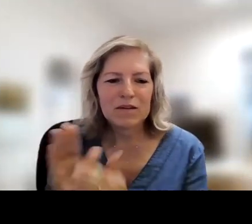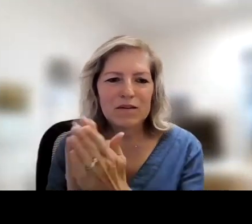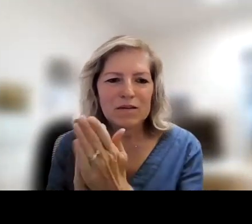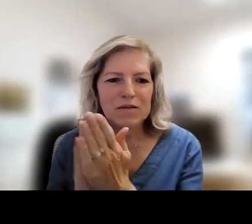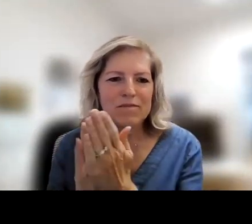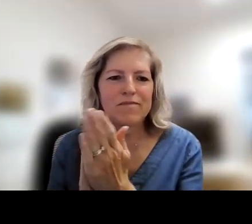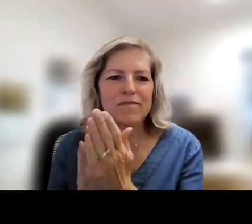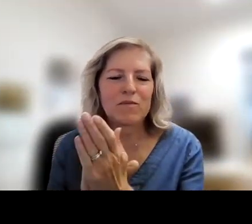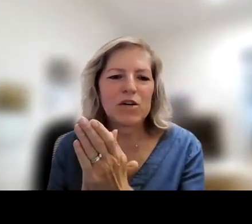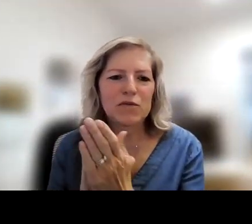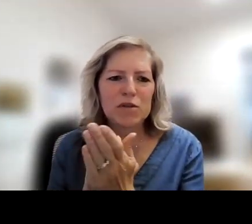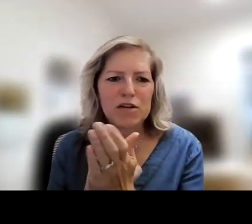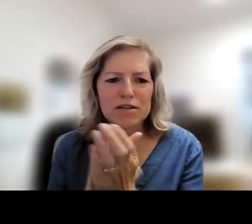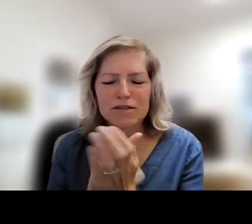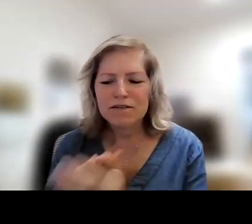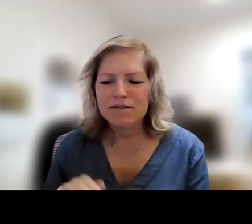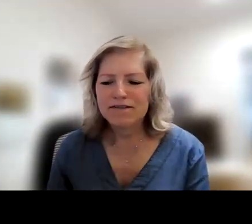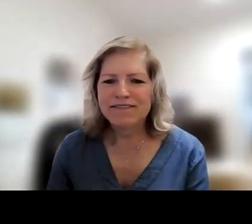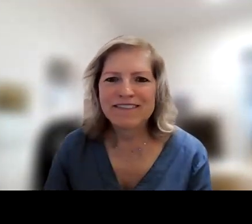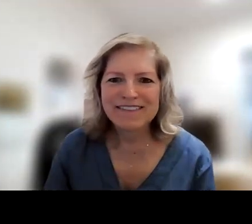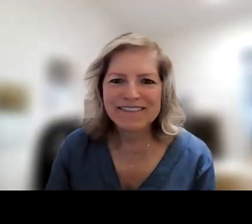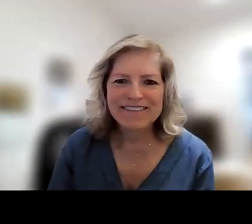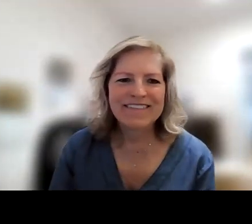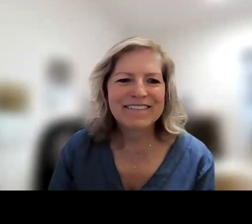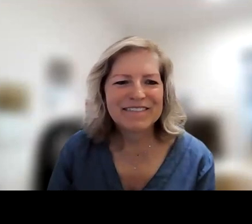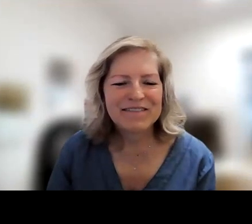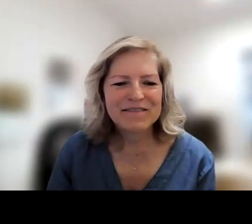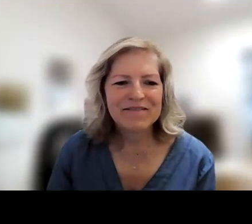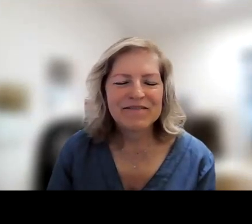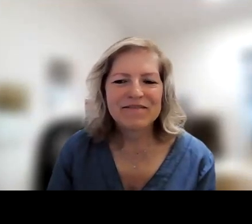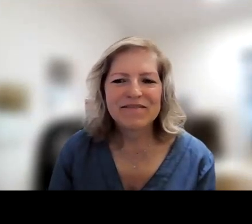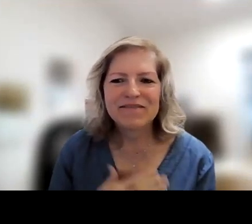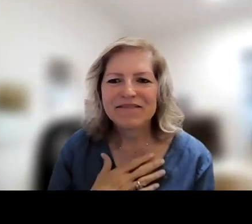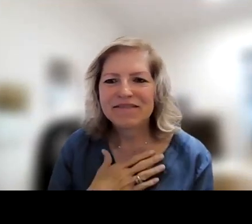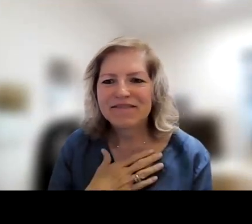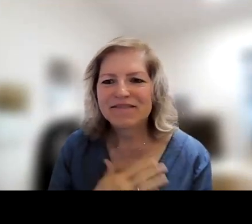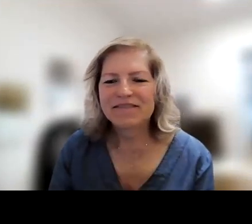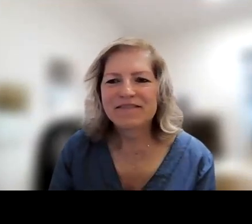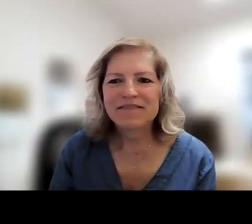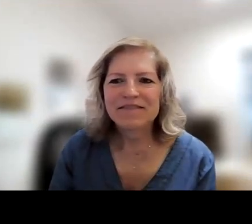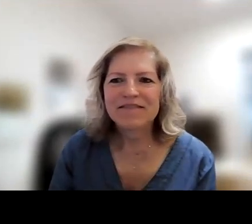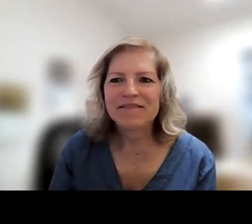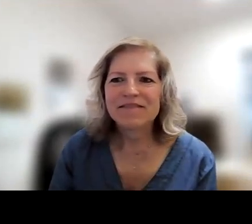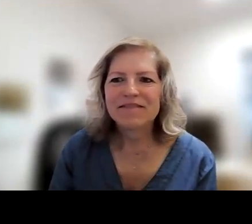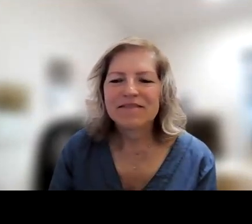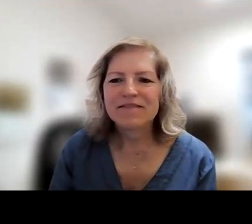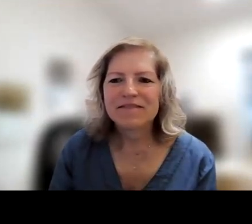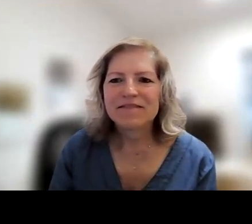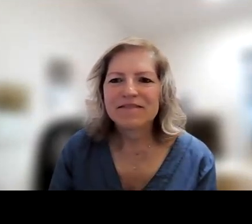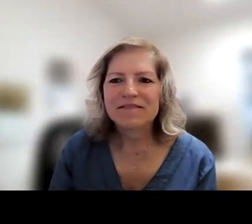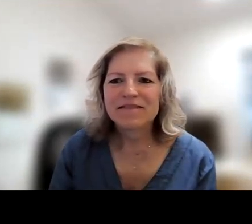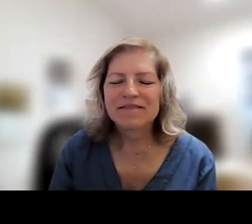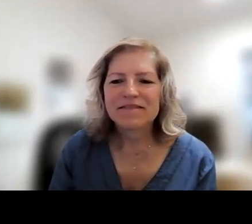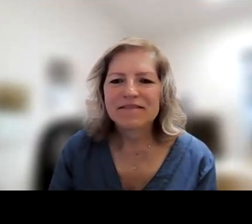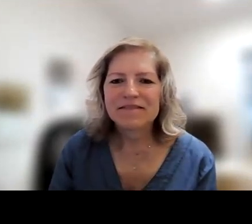Thanks, Representative Turek. Appreciate that. And I think we're going to go ahead and sign off now because we're past 12 and we